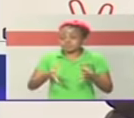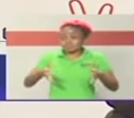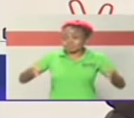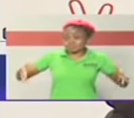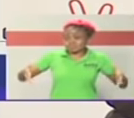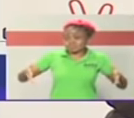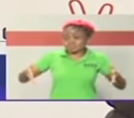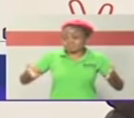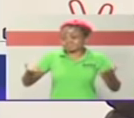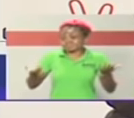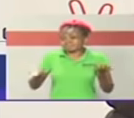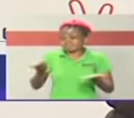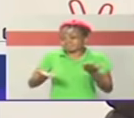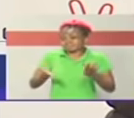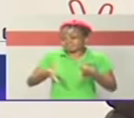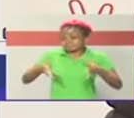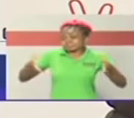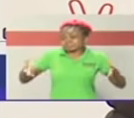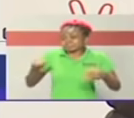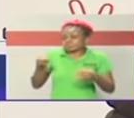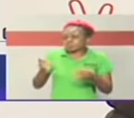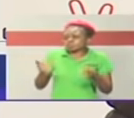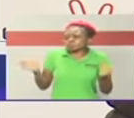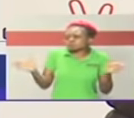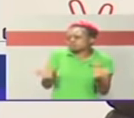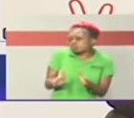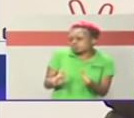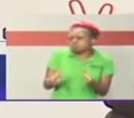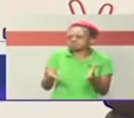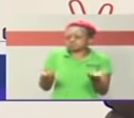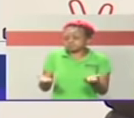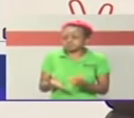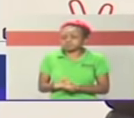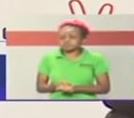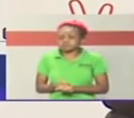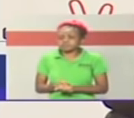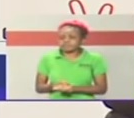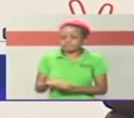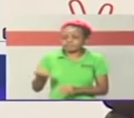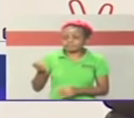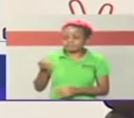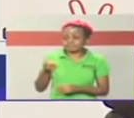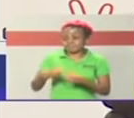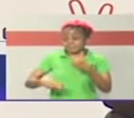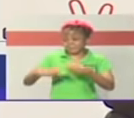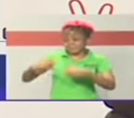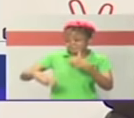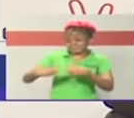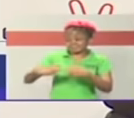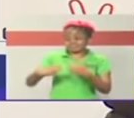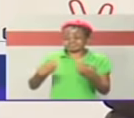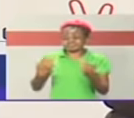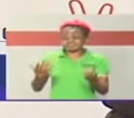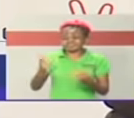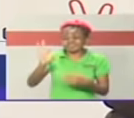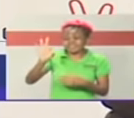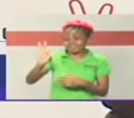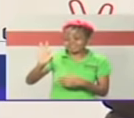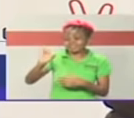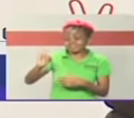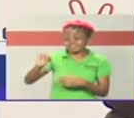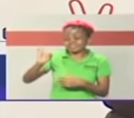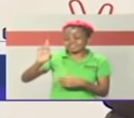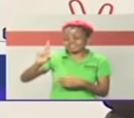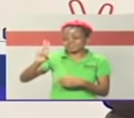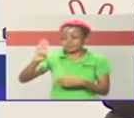either gaining weight or losing weight, polycystic ovaries, thyroid disease, fibroids. These are really common